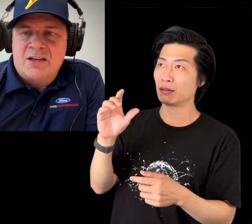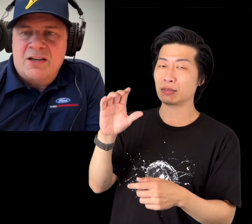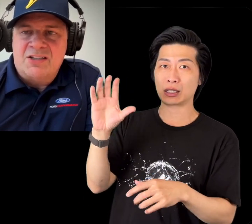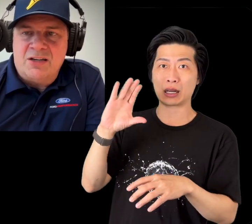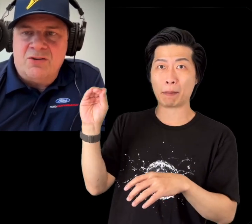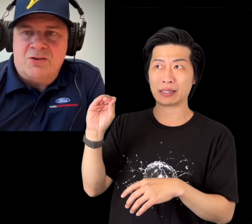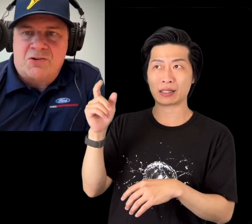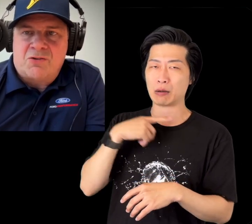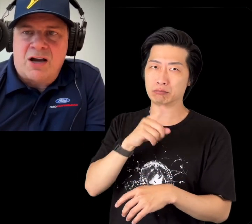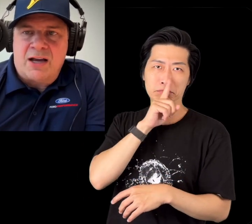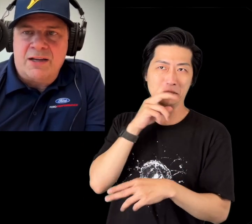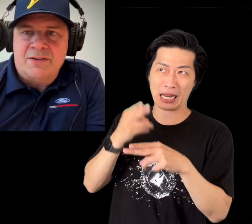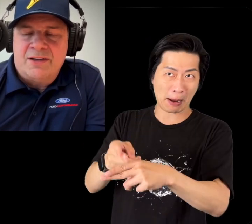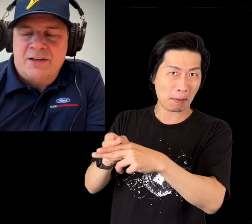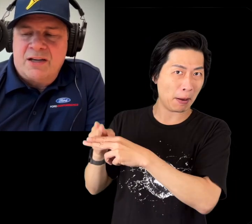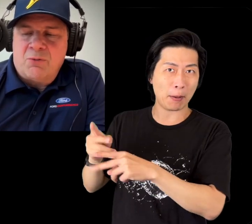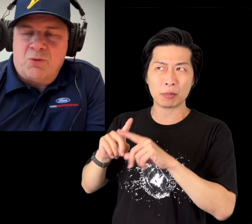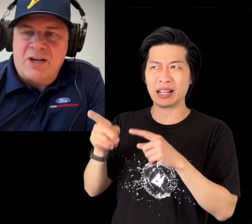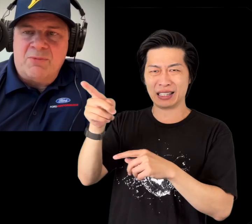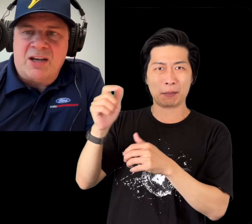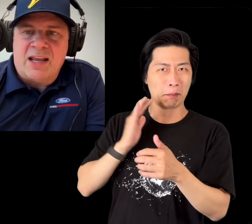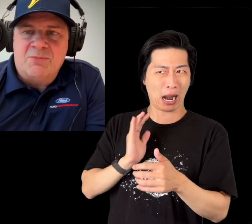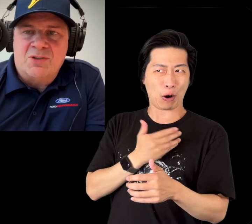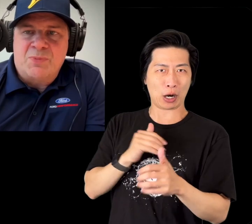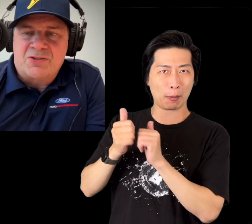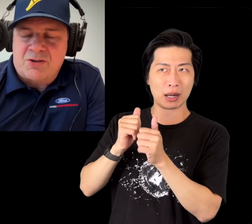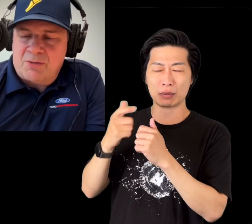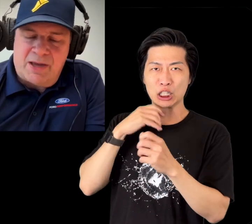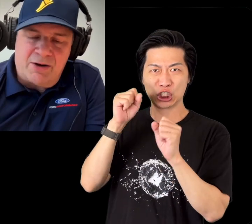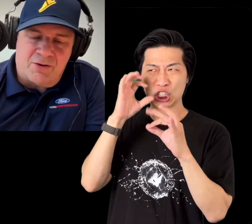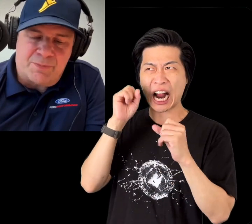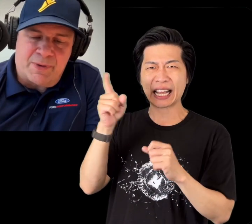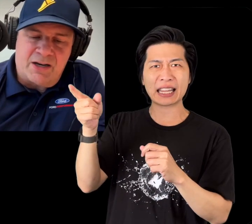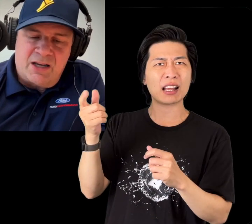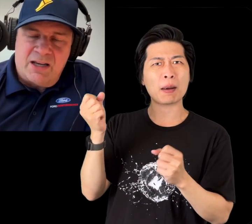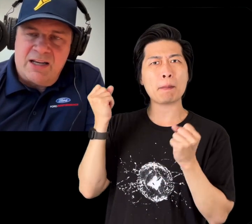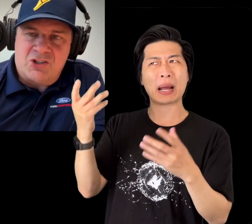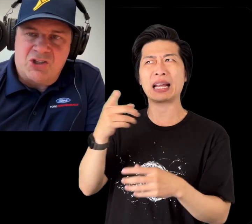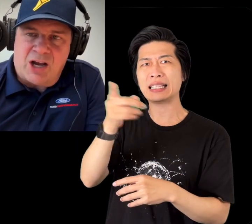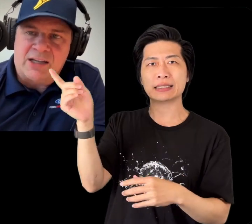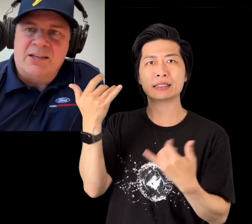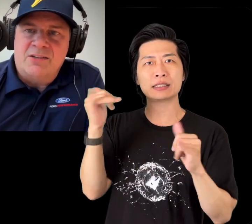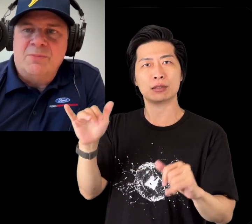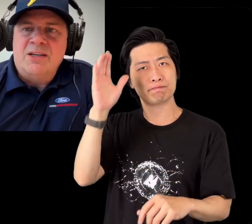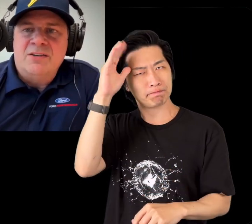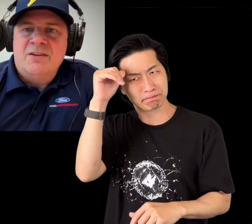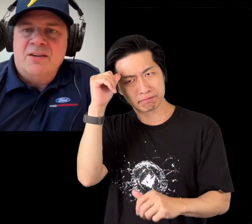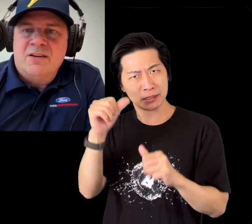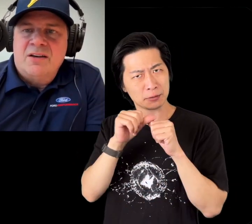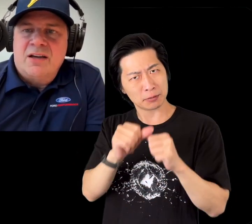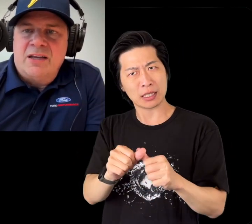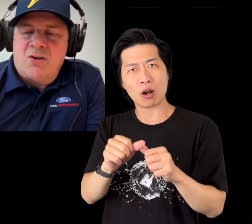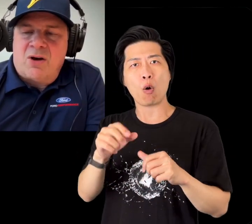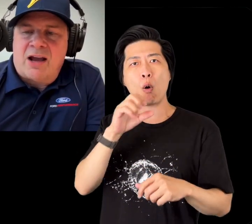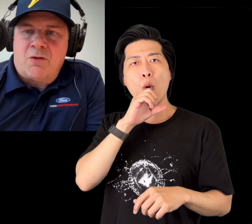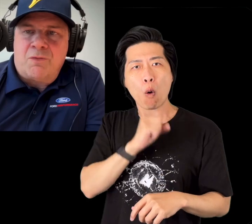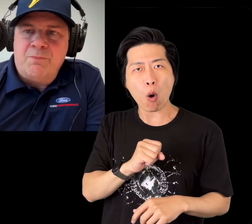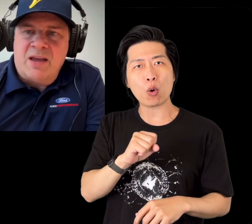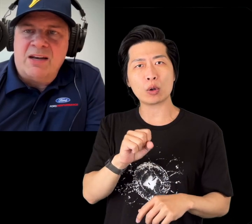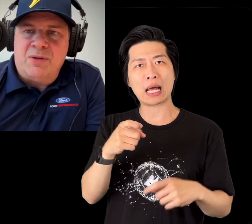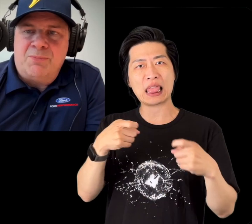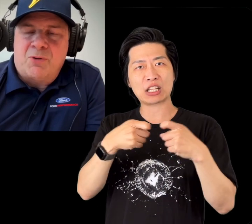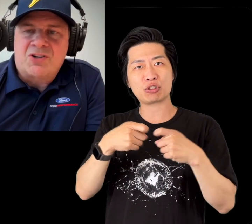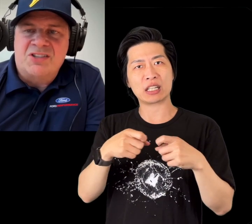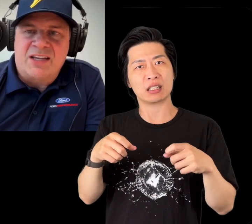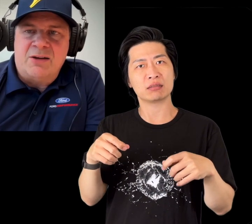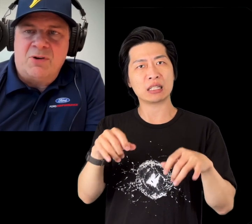companies continue to try. I won't name the names because they're competitors, but it's shocking to me, how